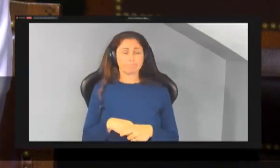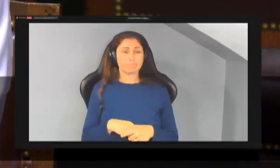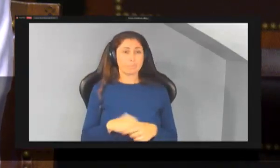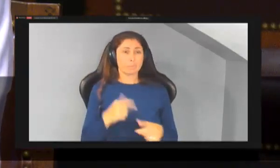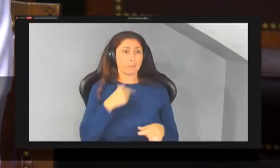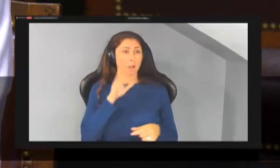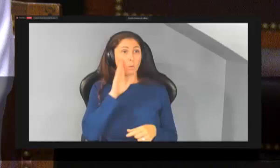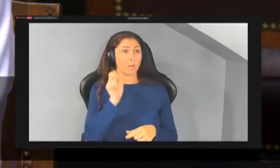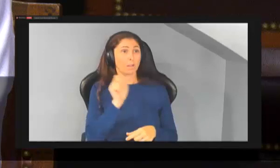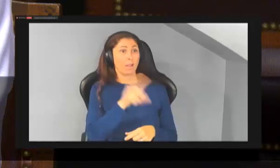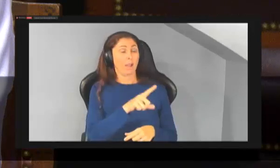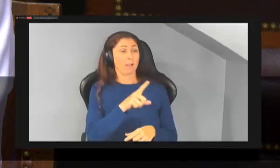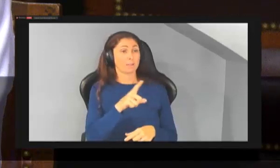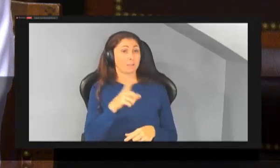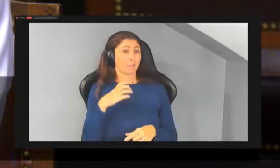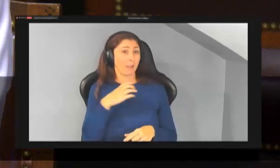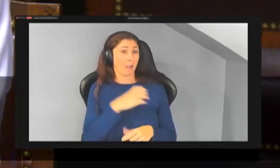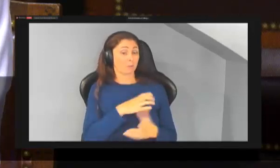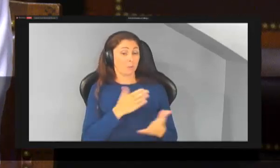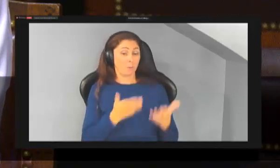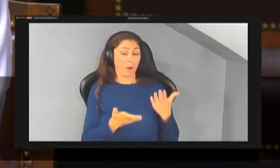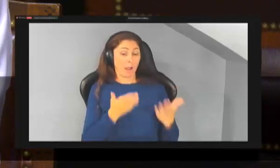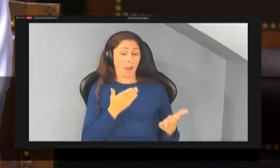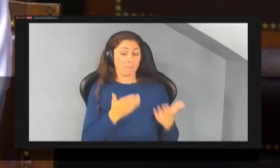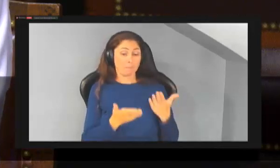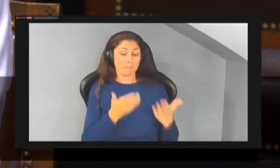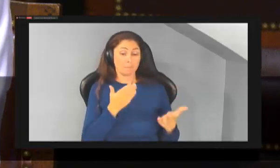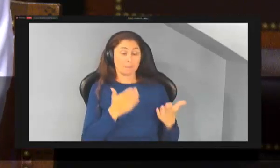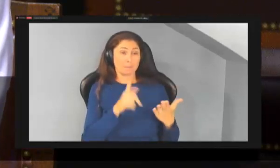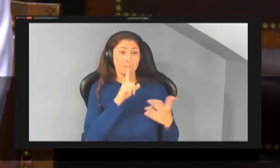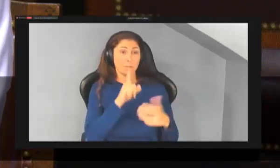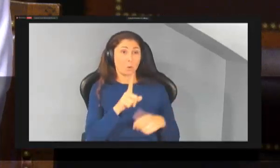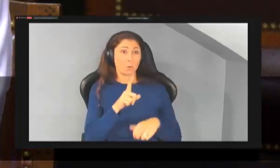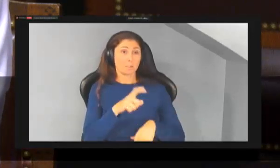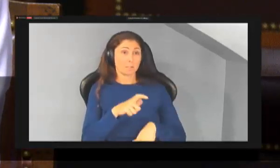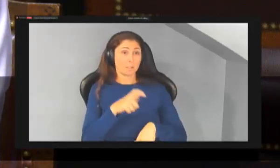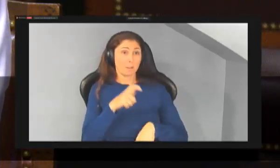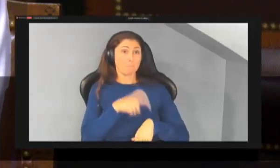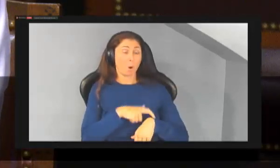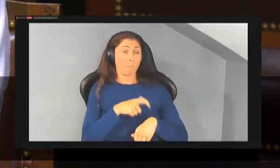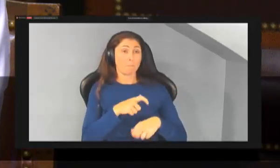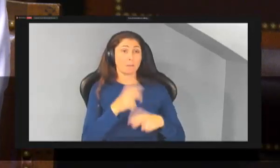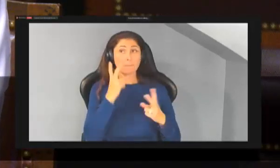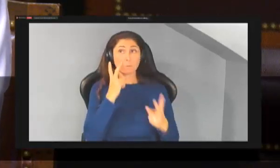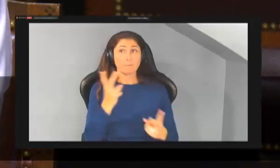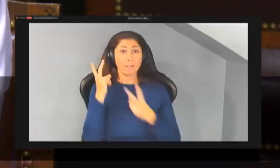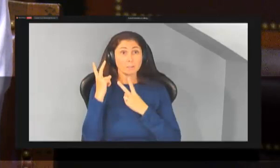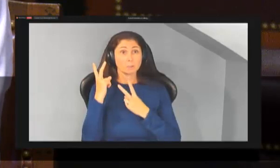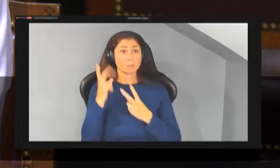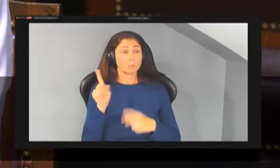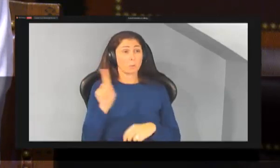council, perhaps there's a moment of reflection here where we